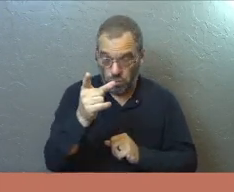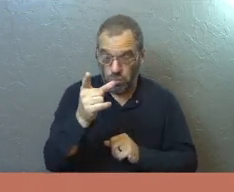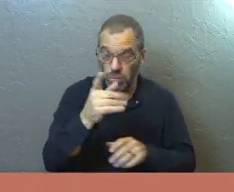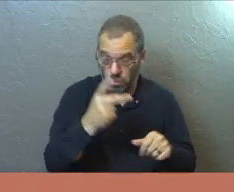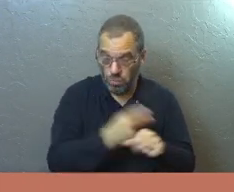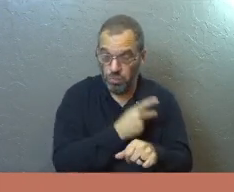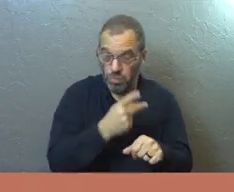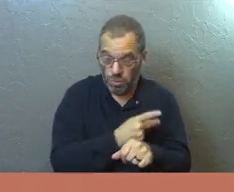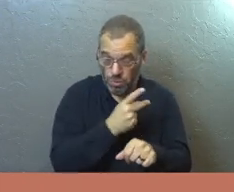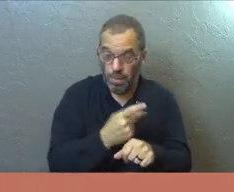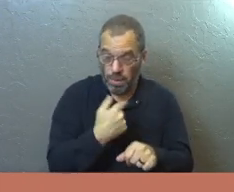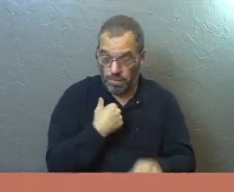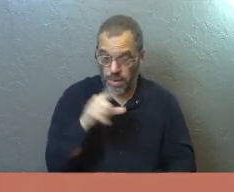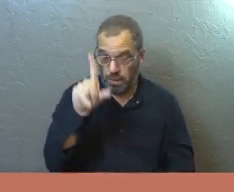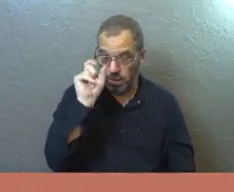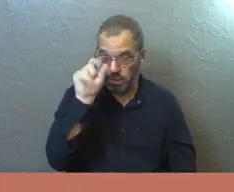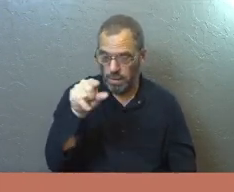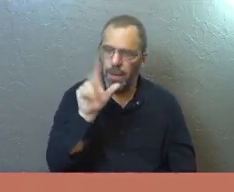me?